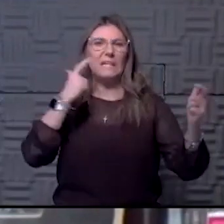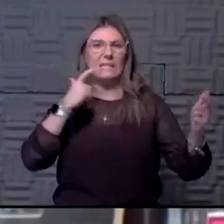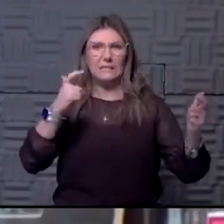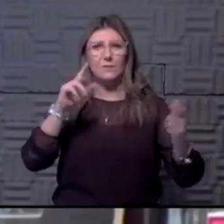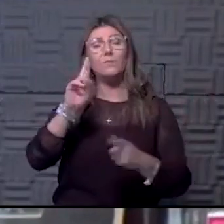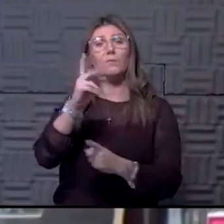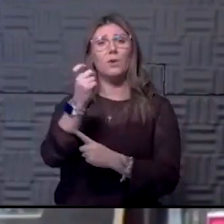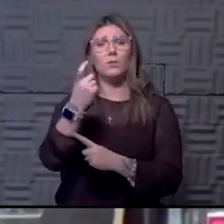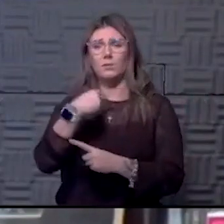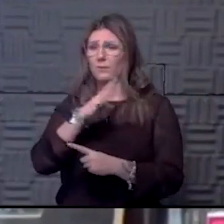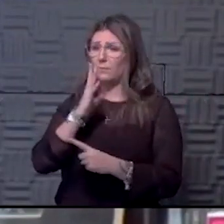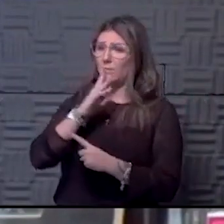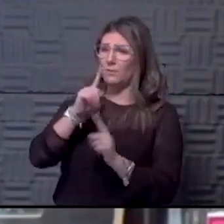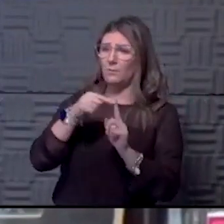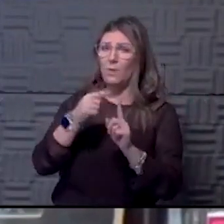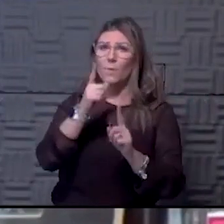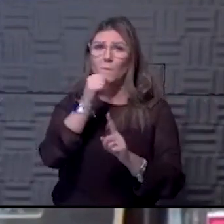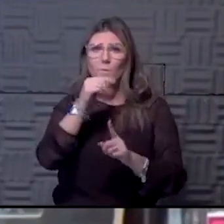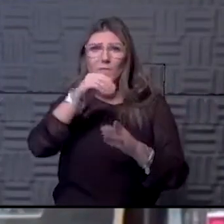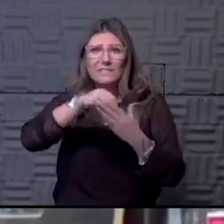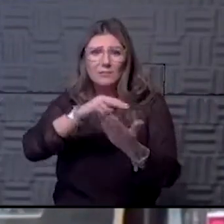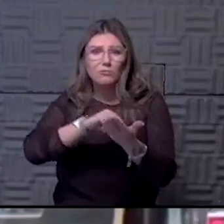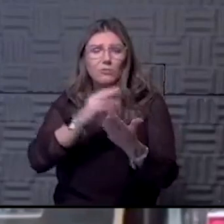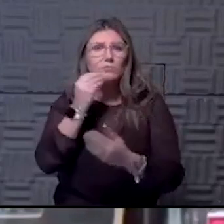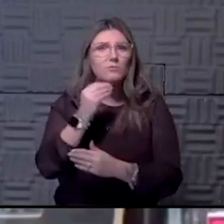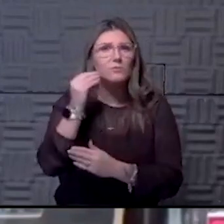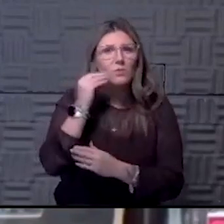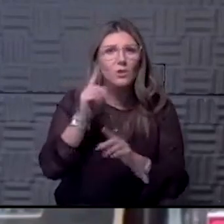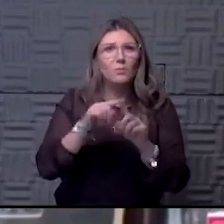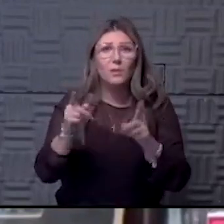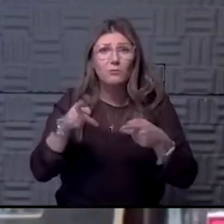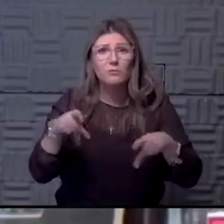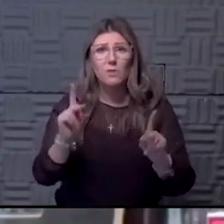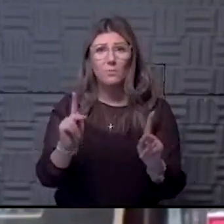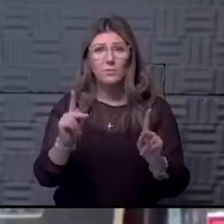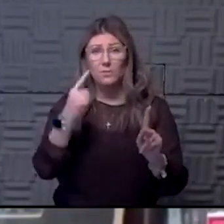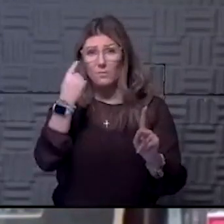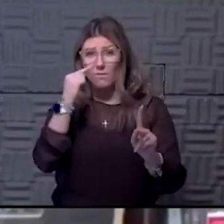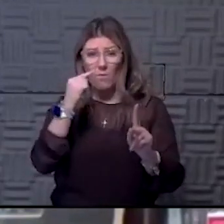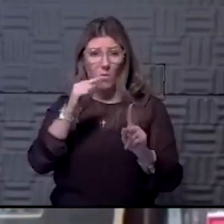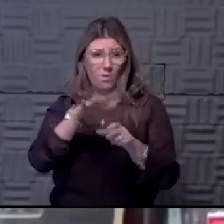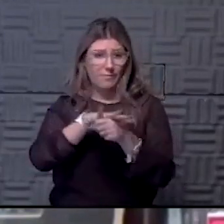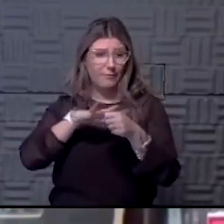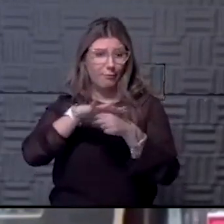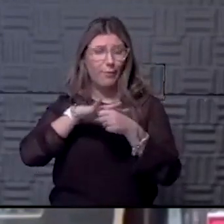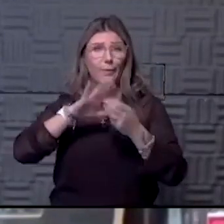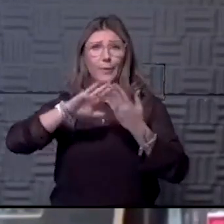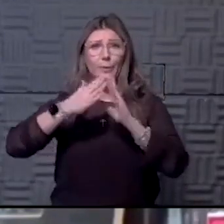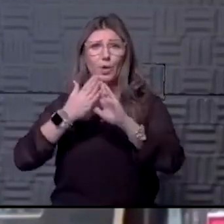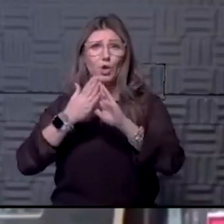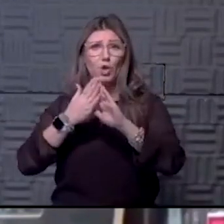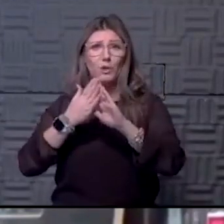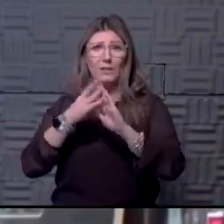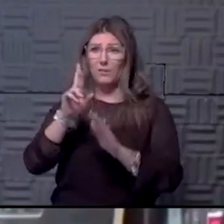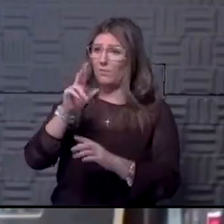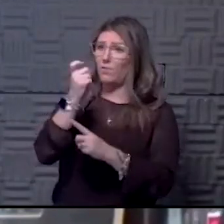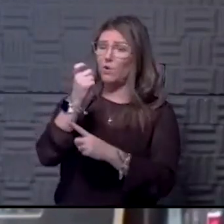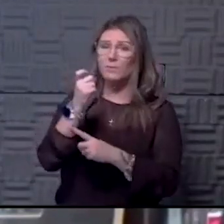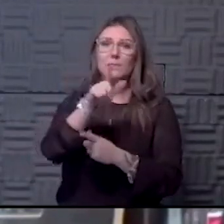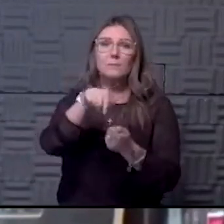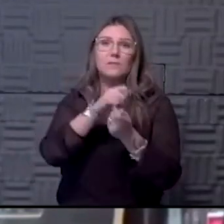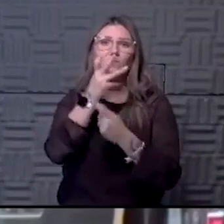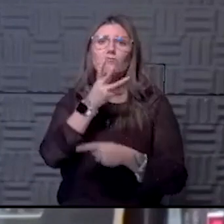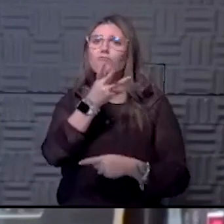who's vaccinating in the nursing homes, but it seems to me there's an opportunity for the local community pharmacist, again, particularly in rural